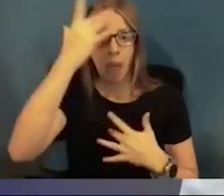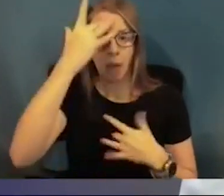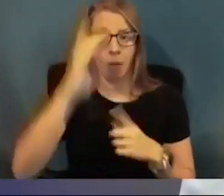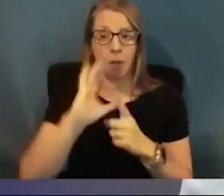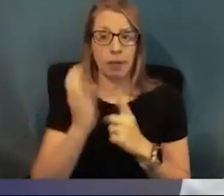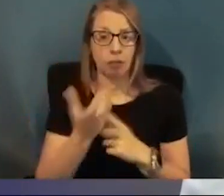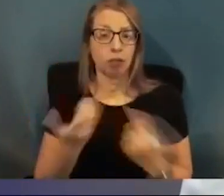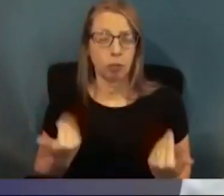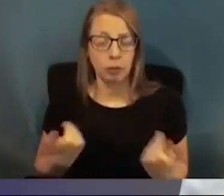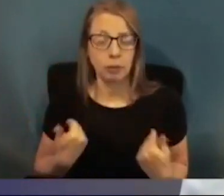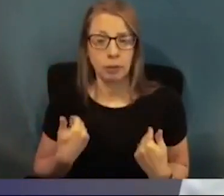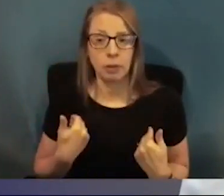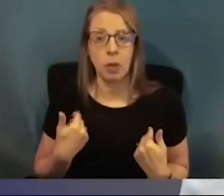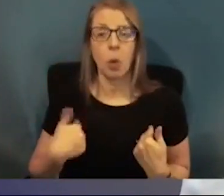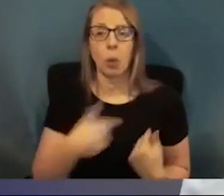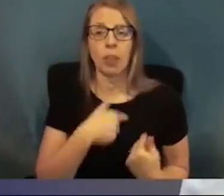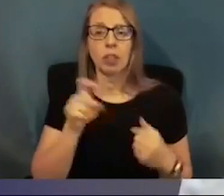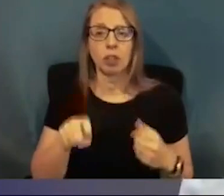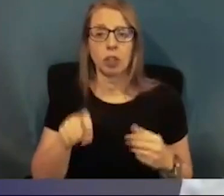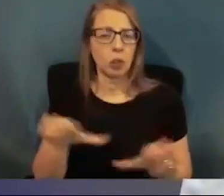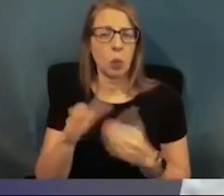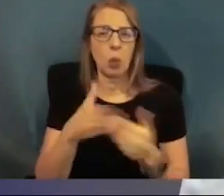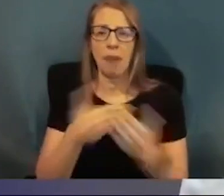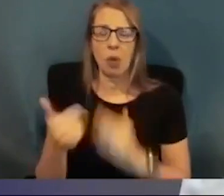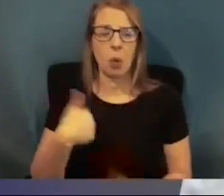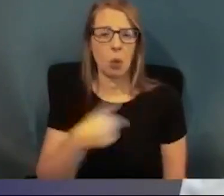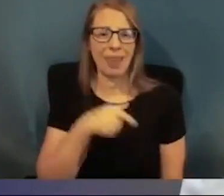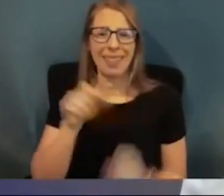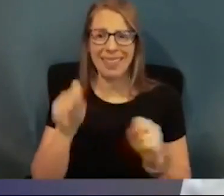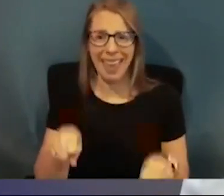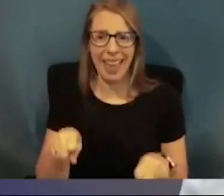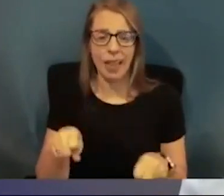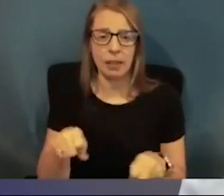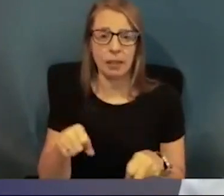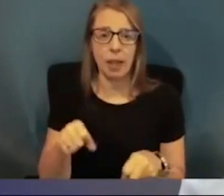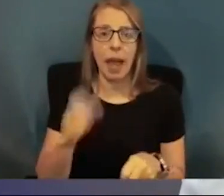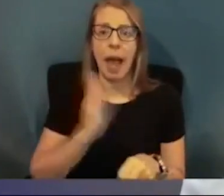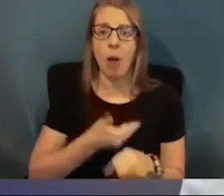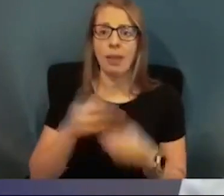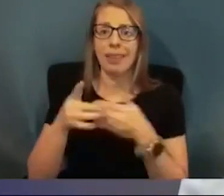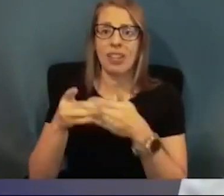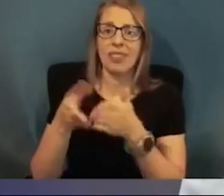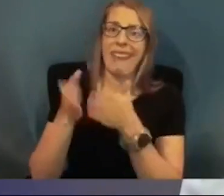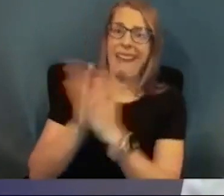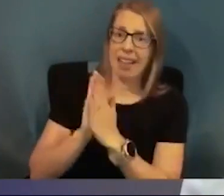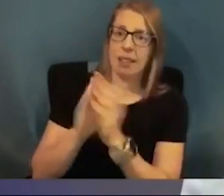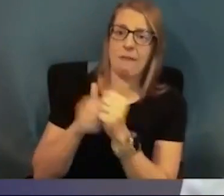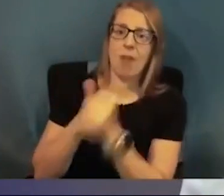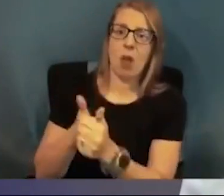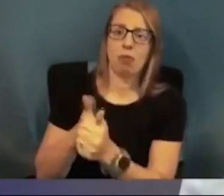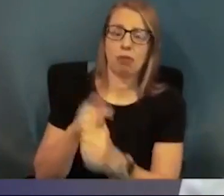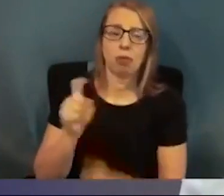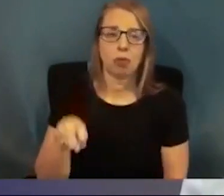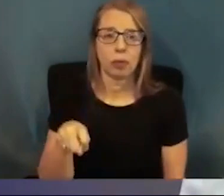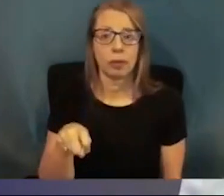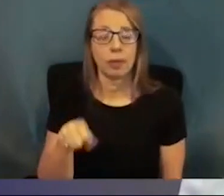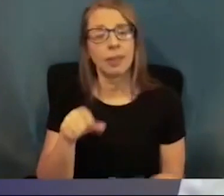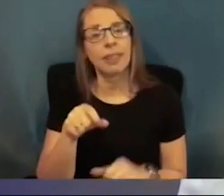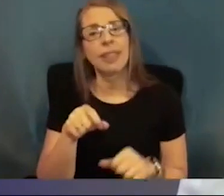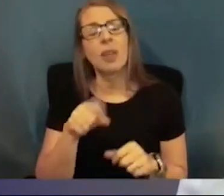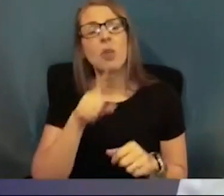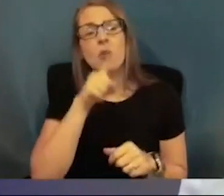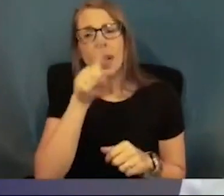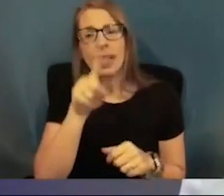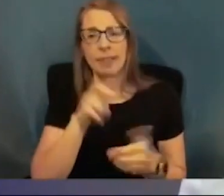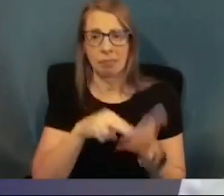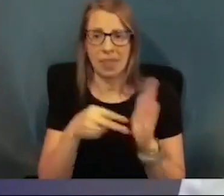do everything we can, whatever we're asked of by our leaders, particularly the science, the people on the science